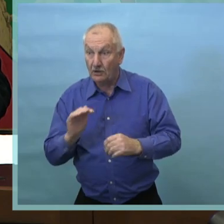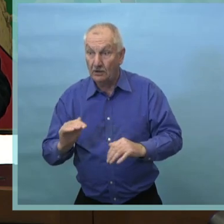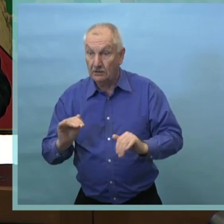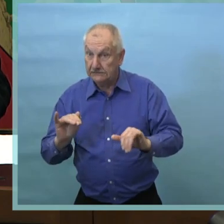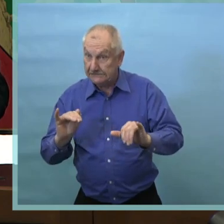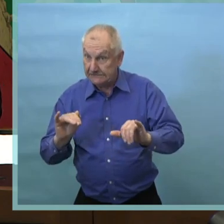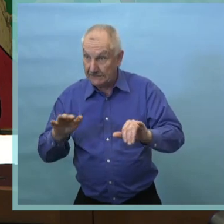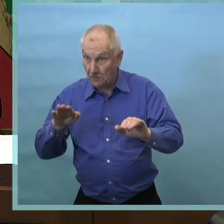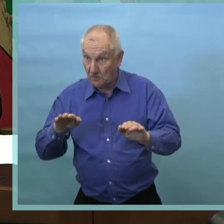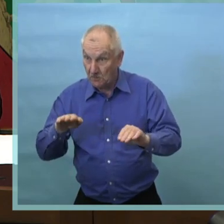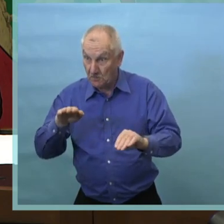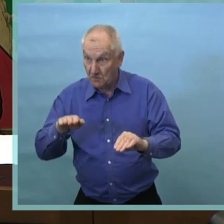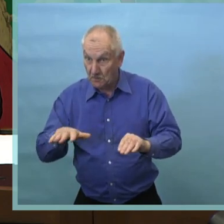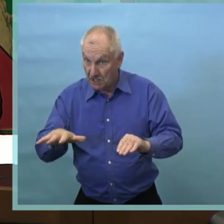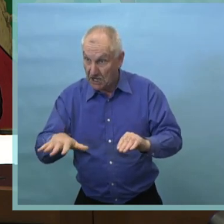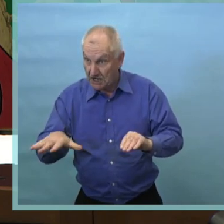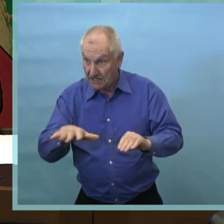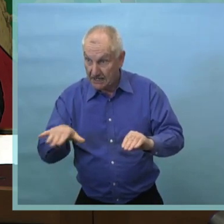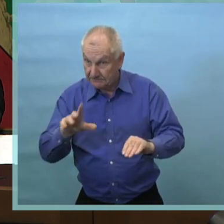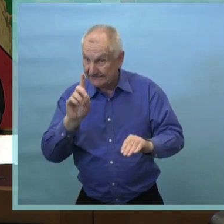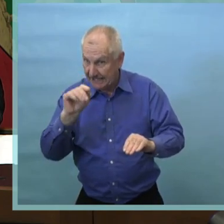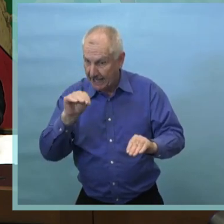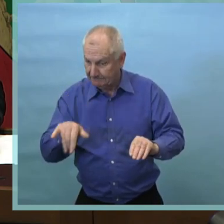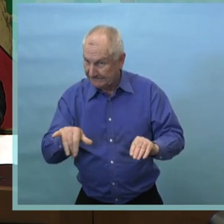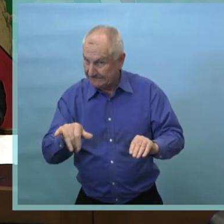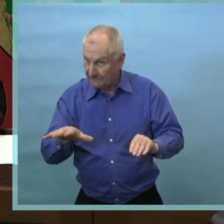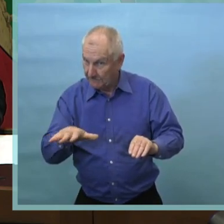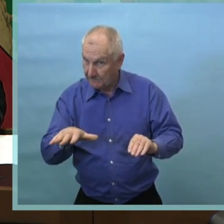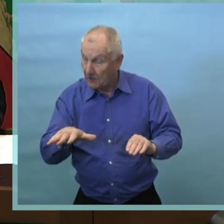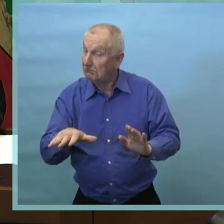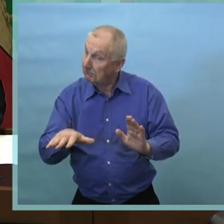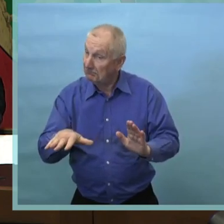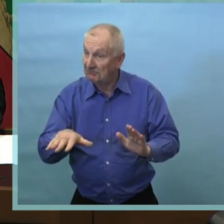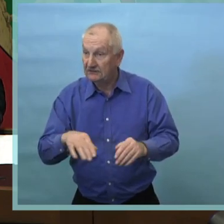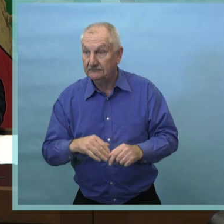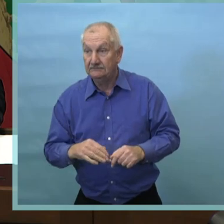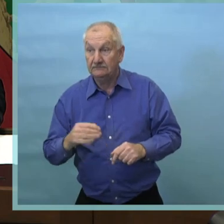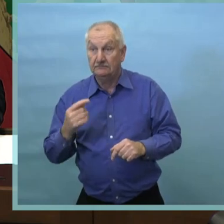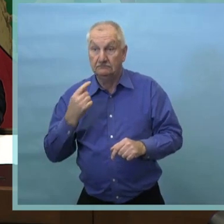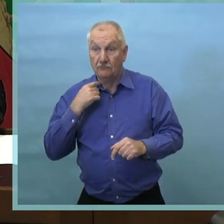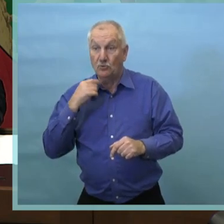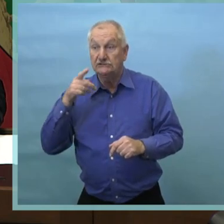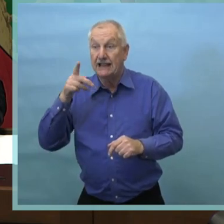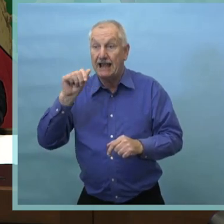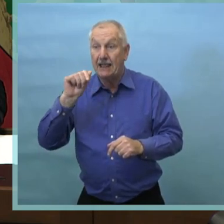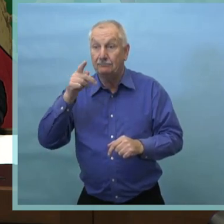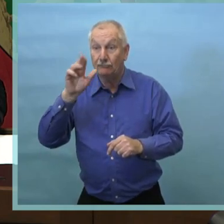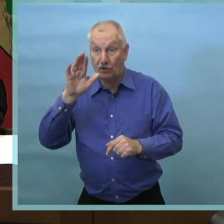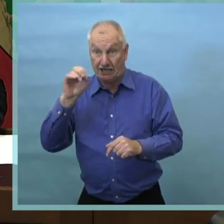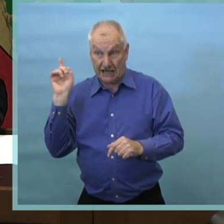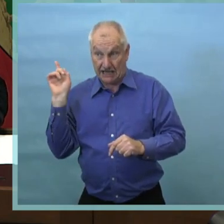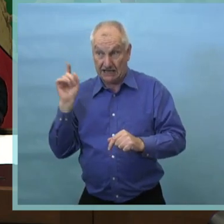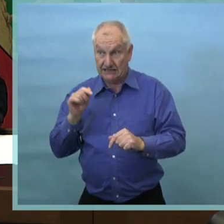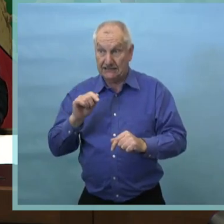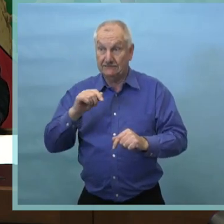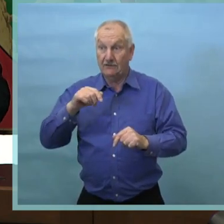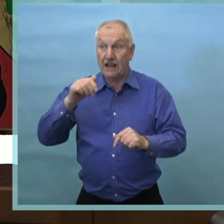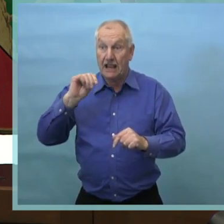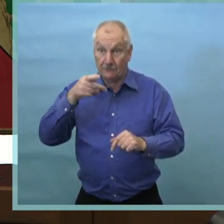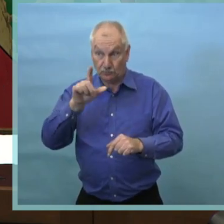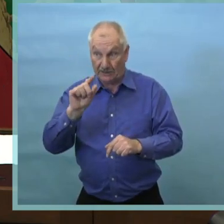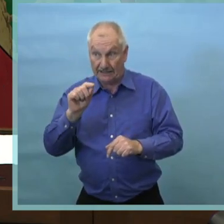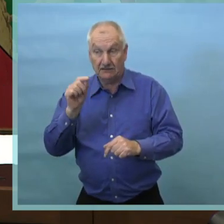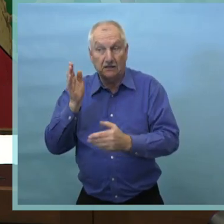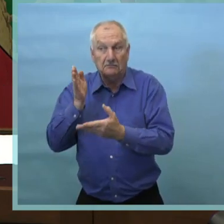Dam operation. The Portage Diversion has ceased operations as of April 20th, and the reason why